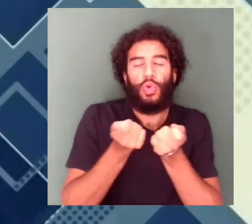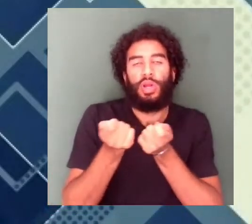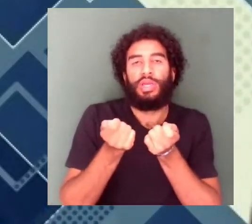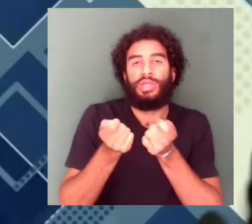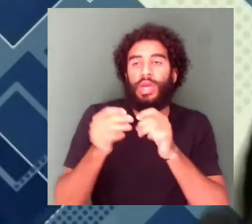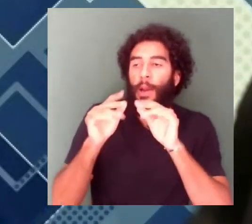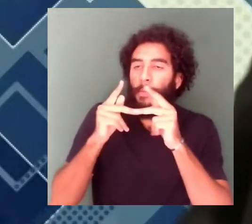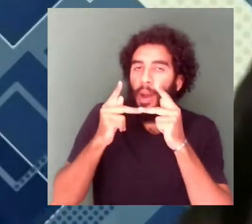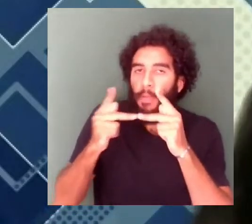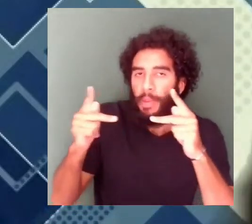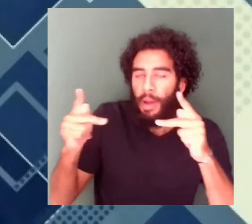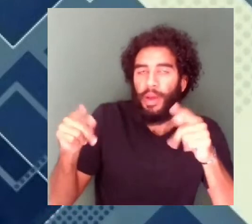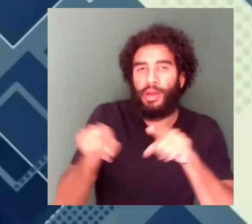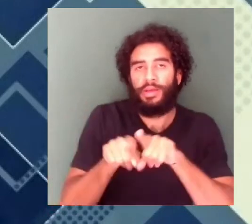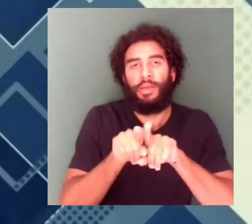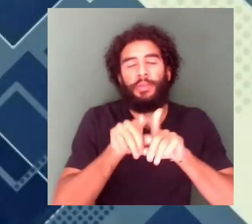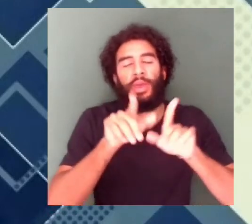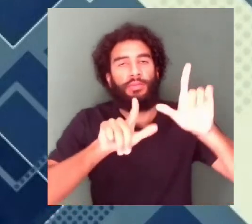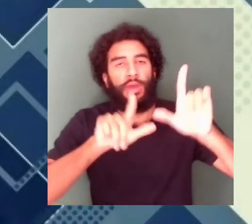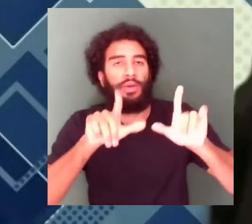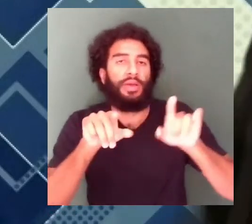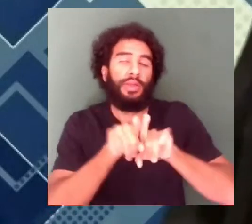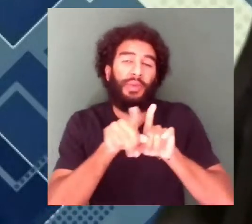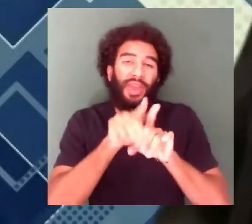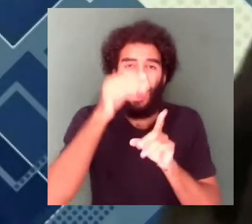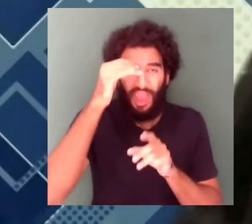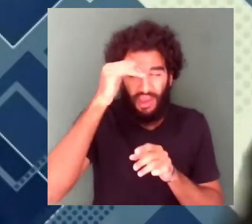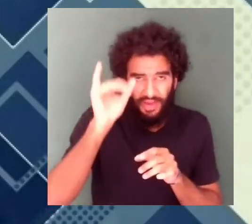goal of this project would be to monitor